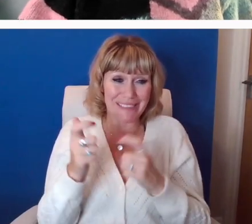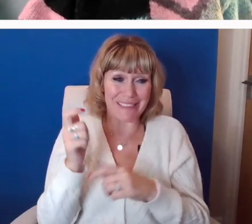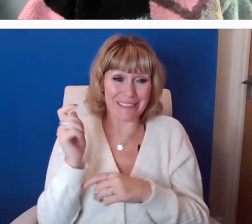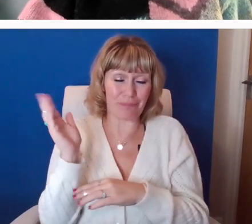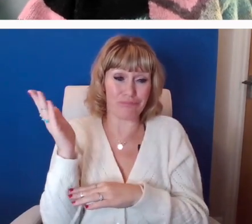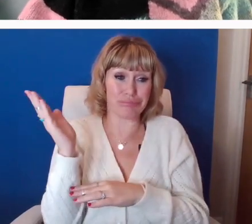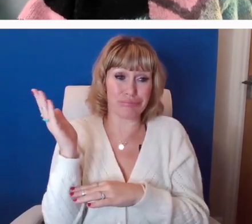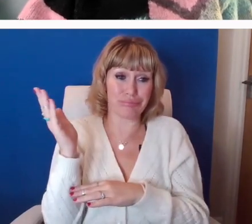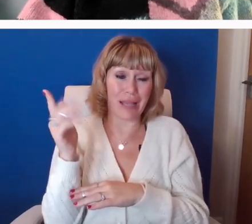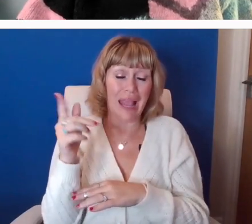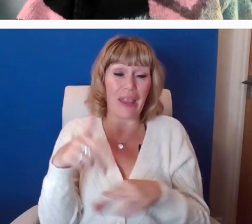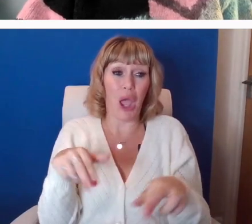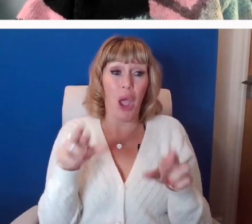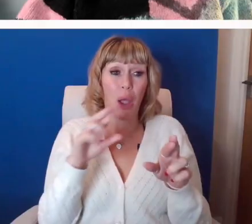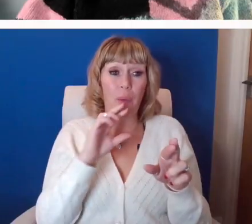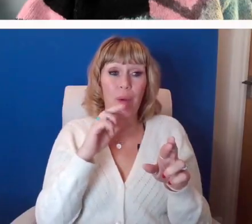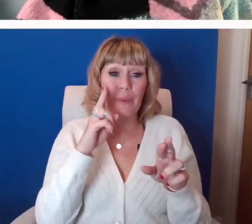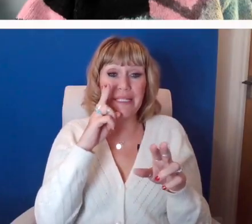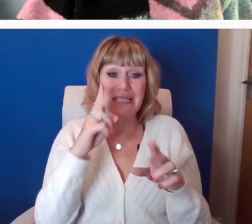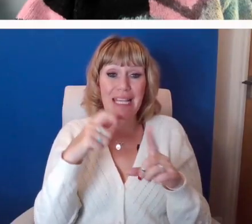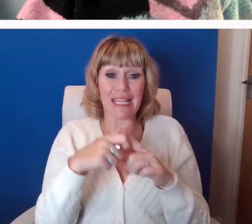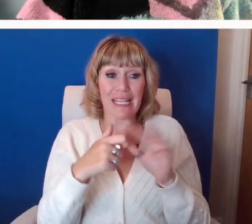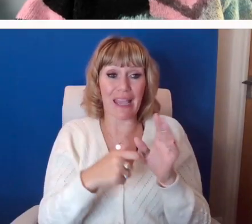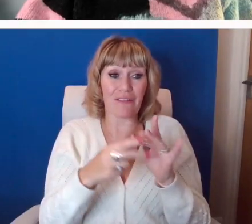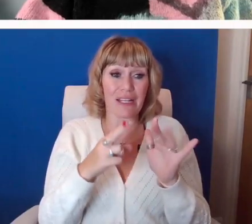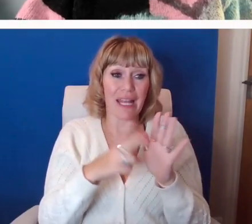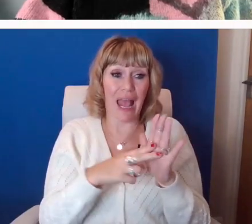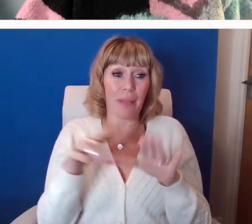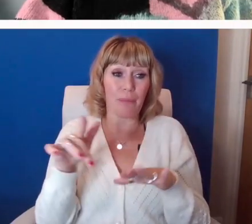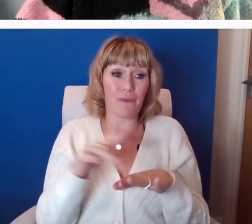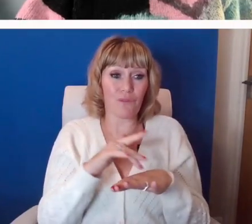our performance events.